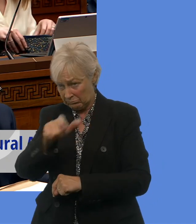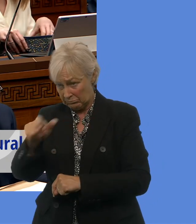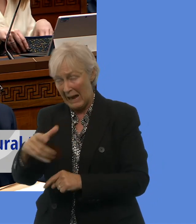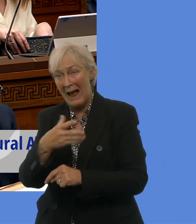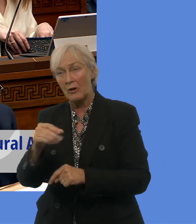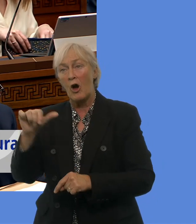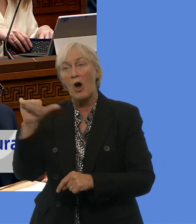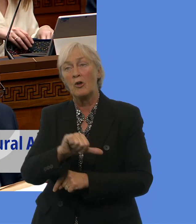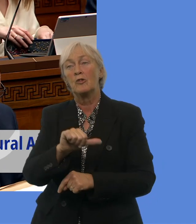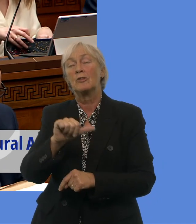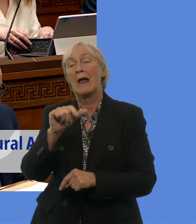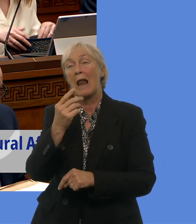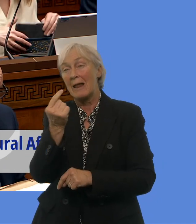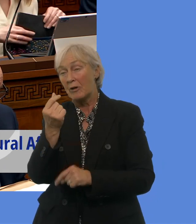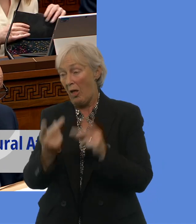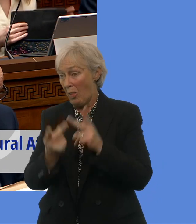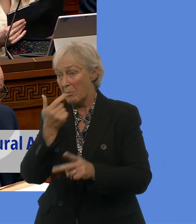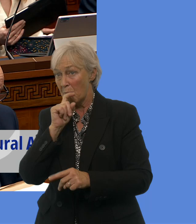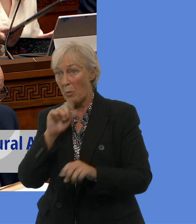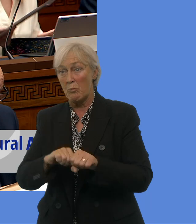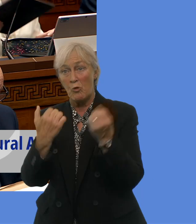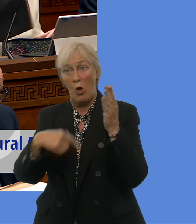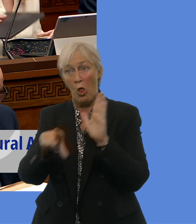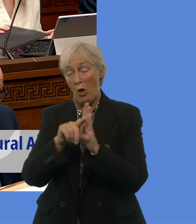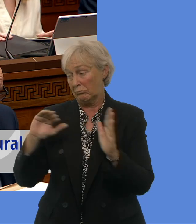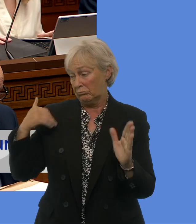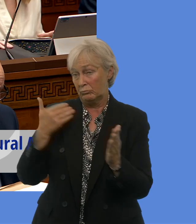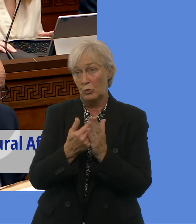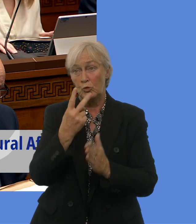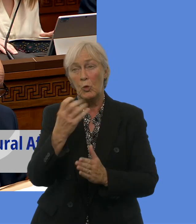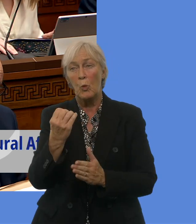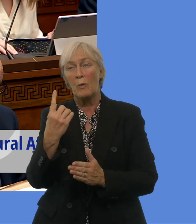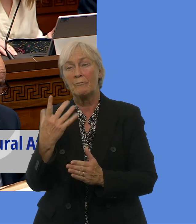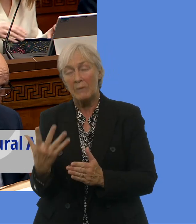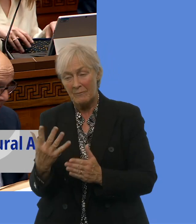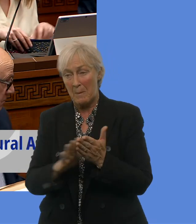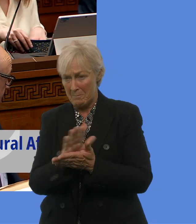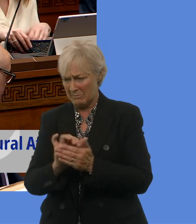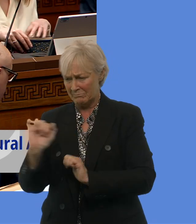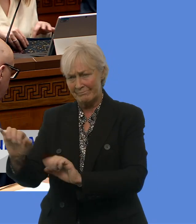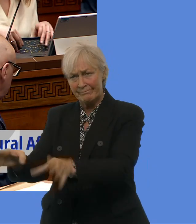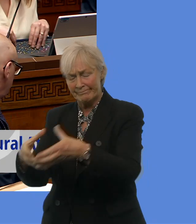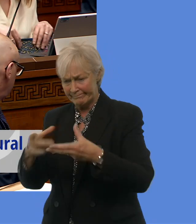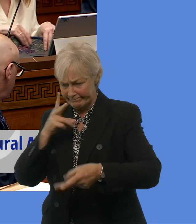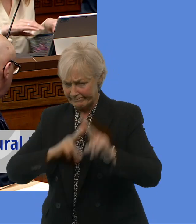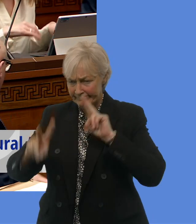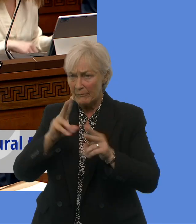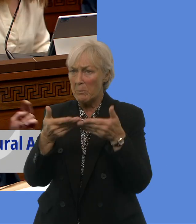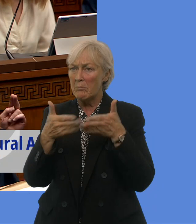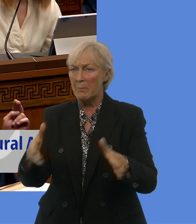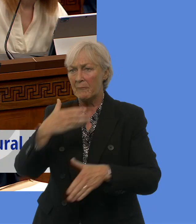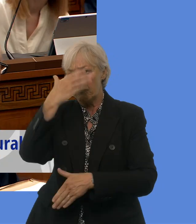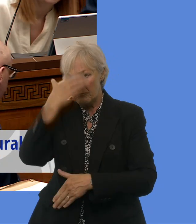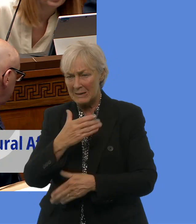111 offenders for angling-related offences since 2015. The key objective of this directorate is to provide a highly visible, public-facing approach